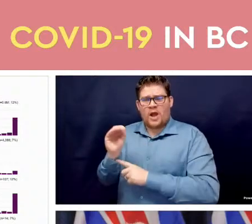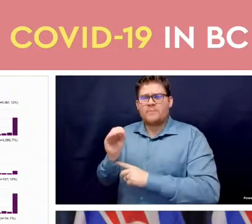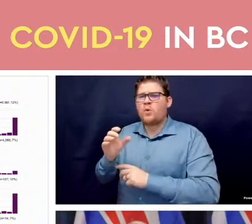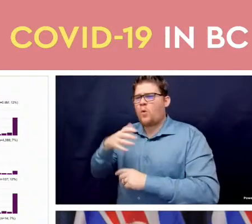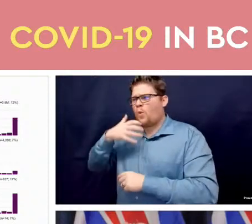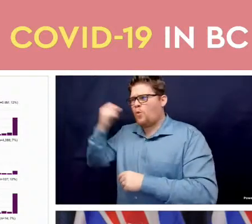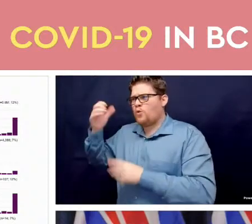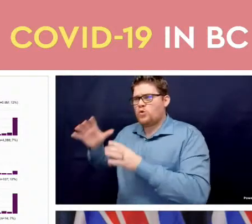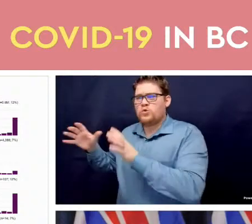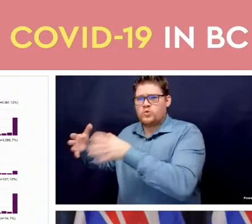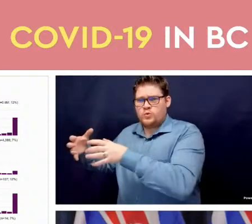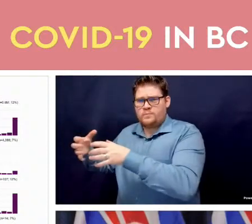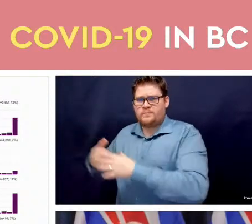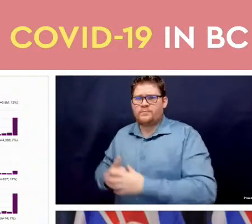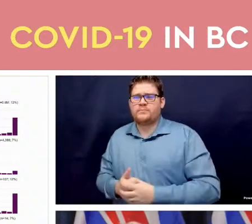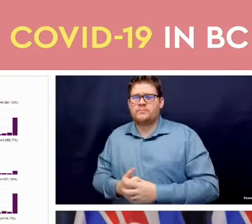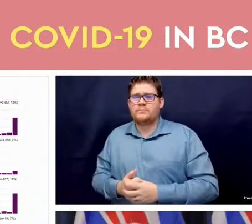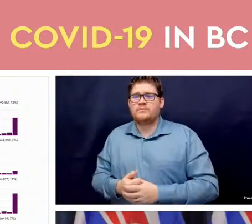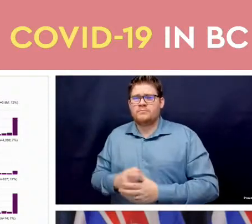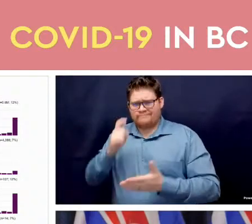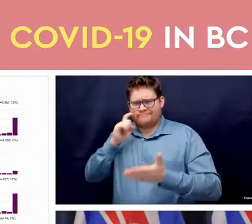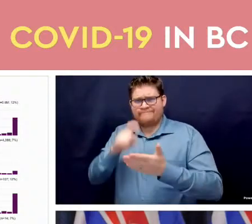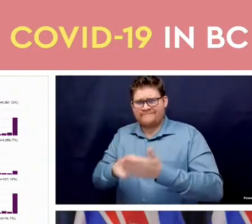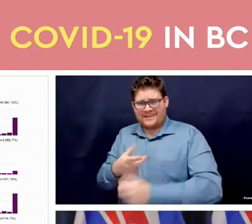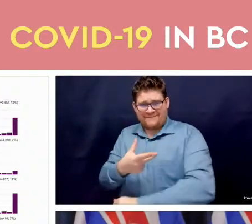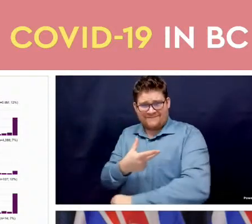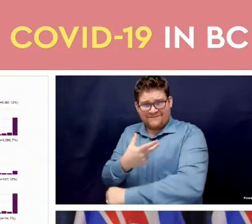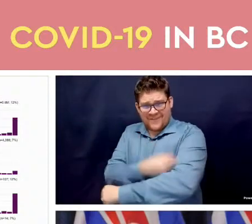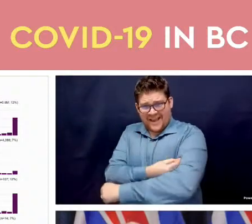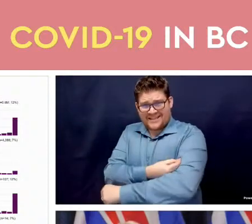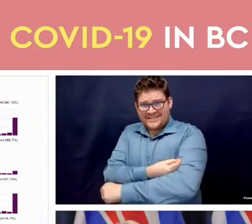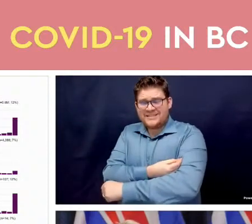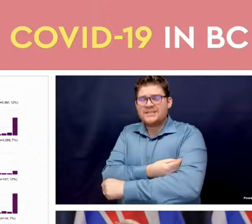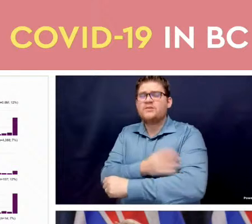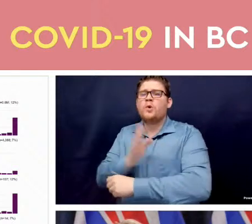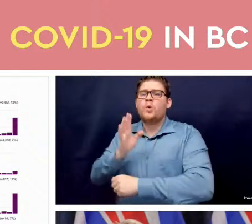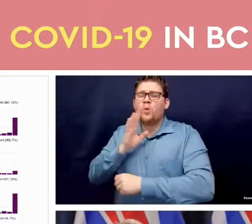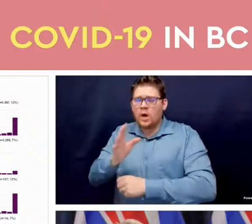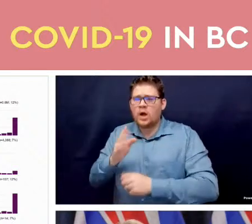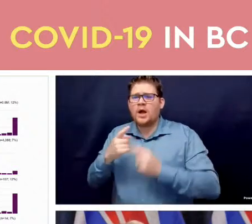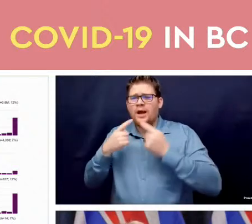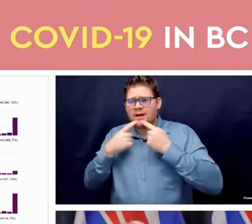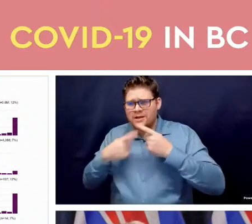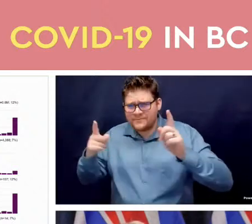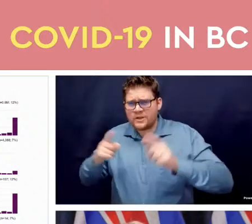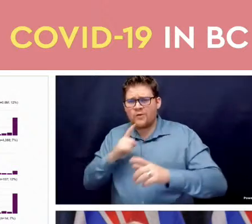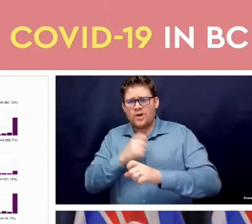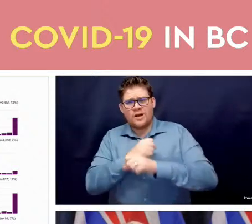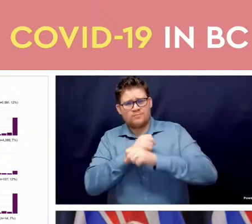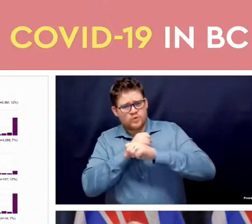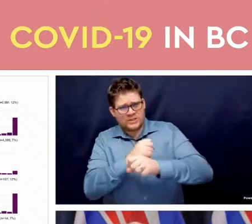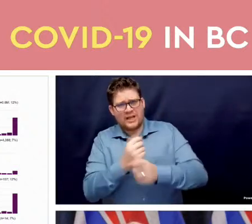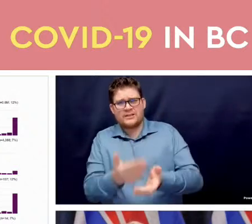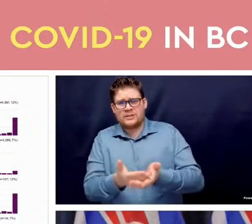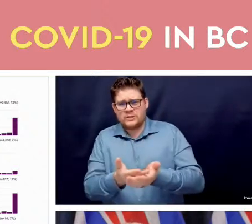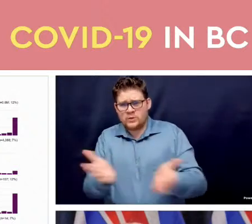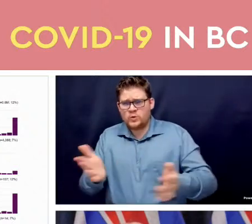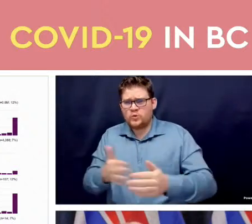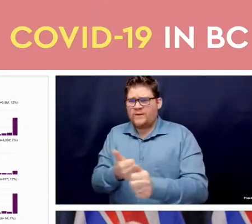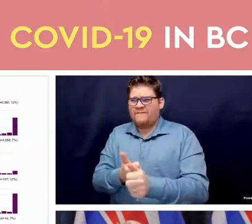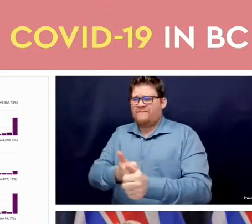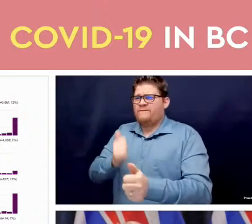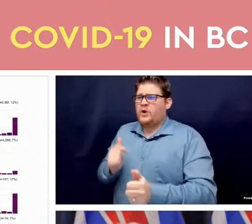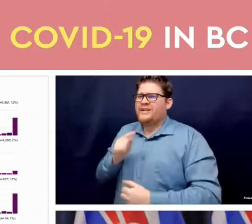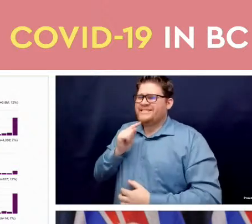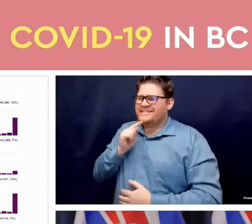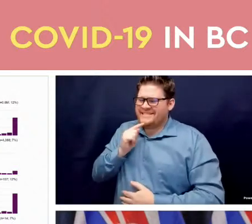works. Vaccination protects you from that severe illness. And I think I can't say this enough. That level of